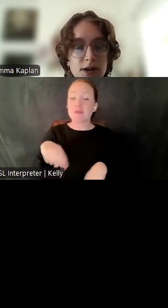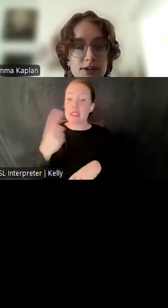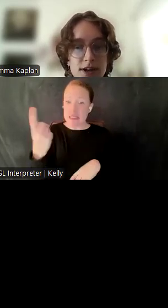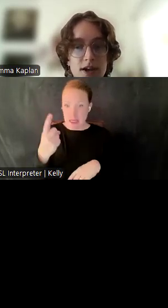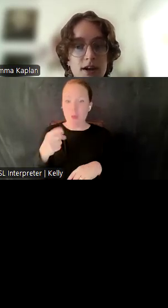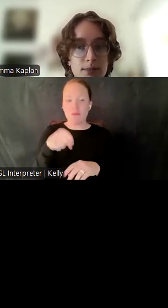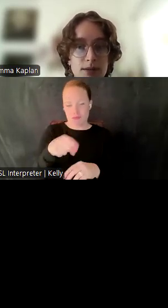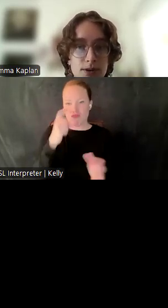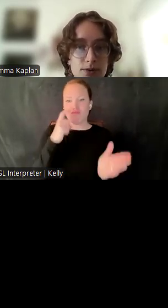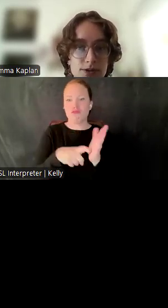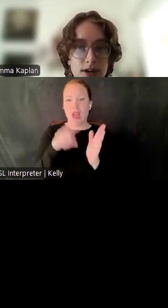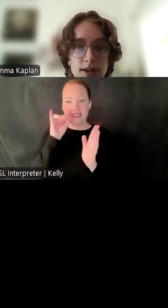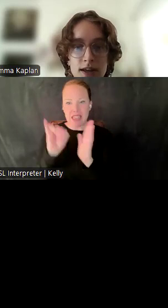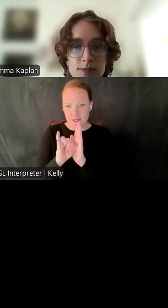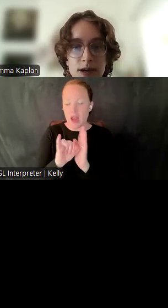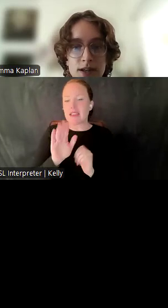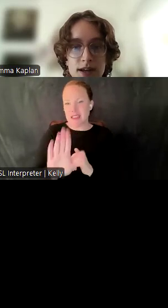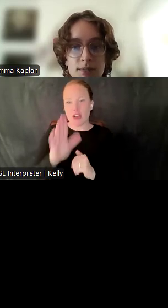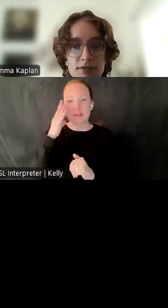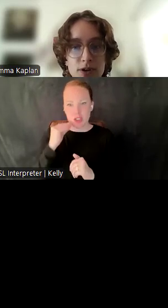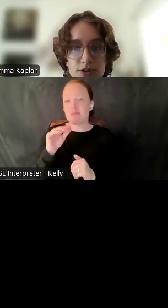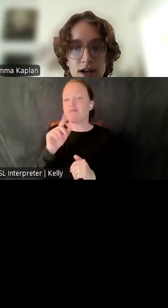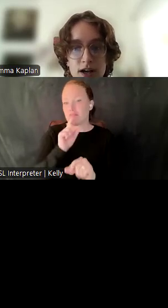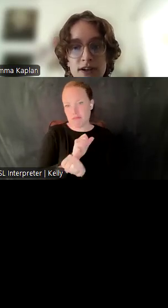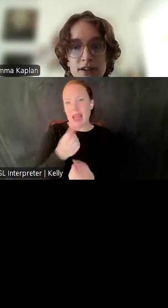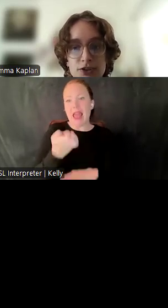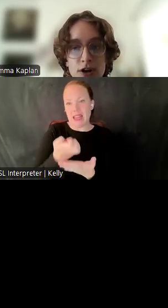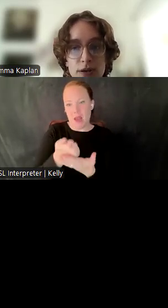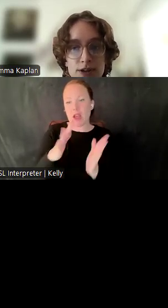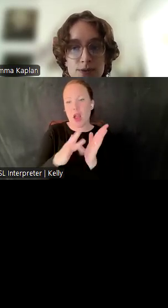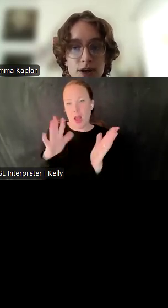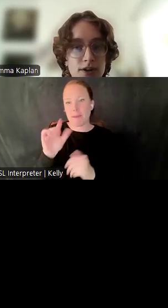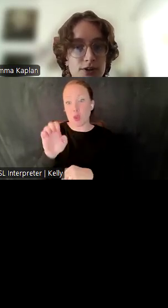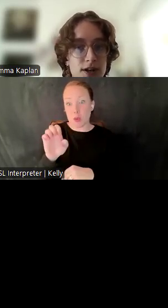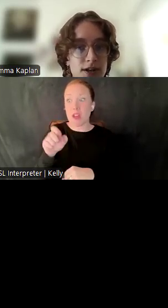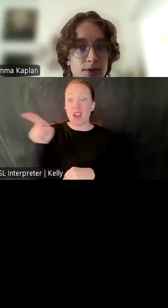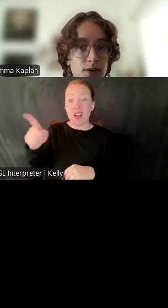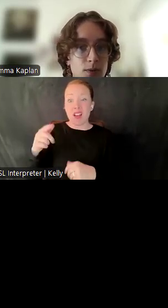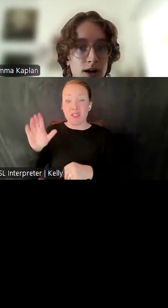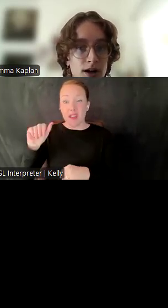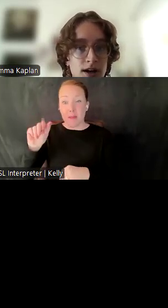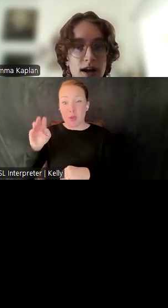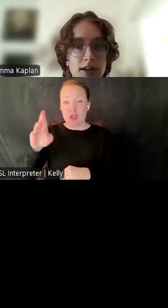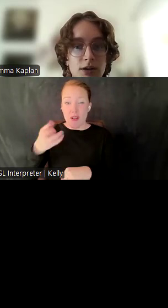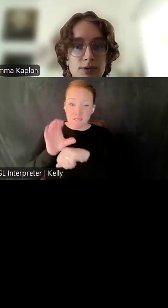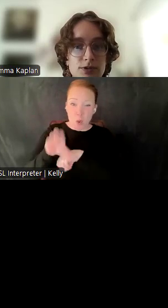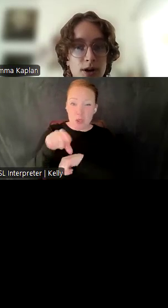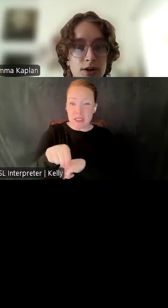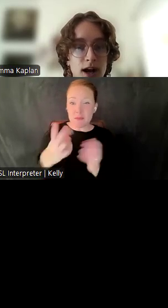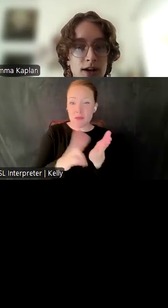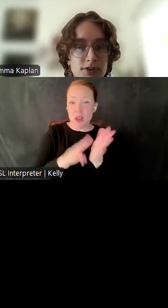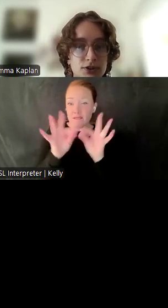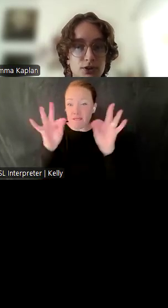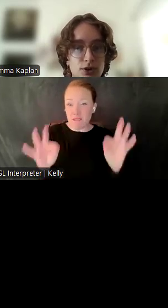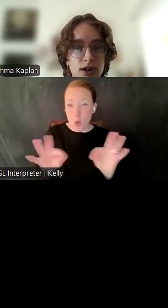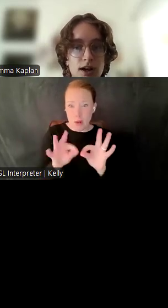their experience as economic abuse. They explain that they have been forced to sign financial documents without understanding what they were, and their abusive